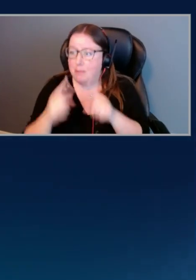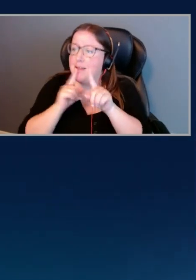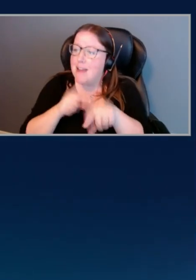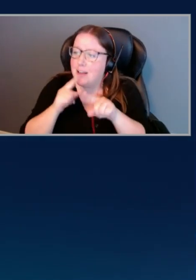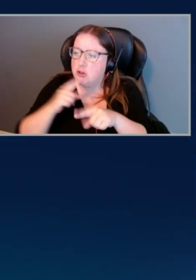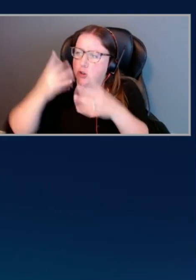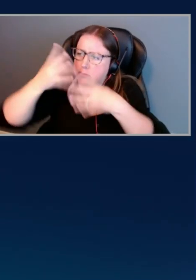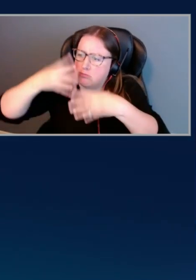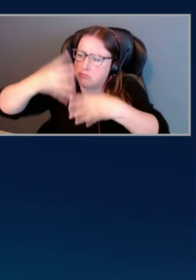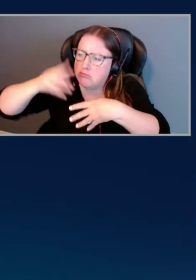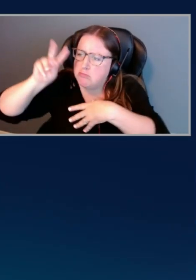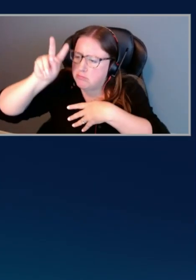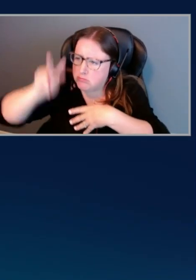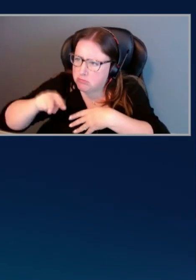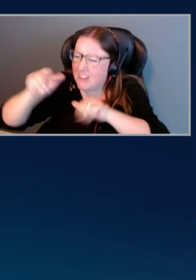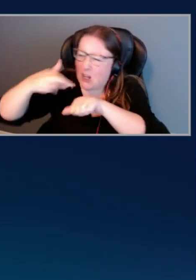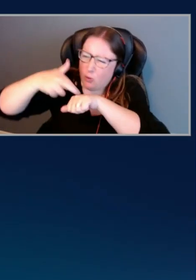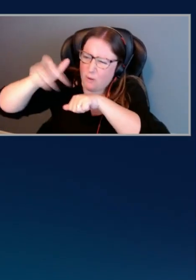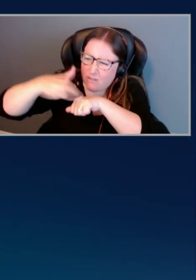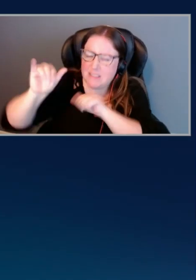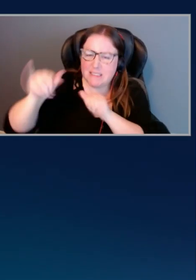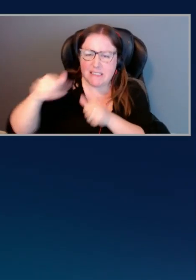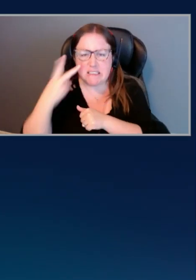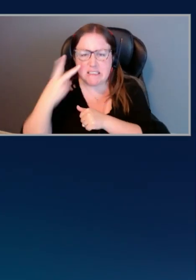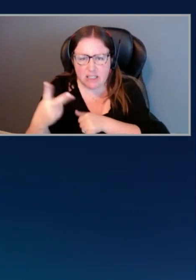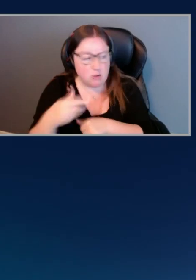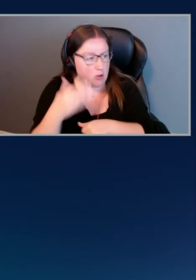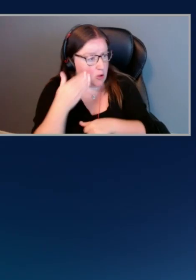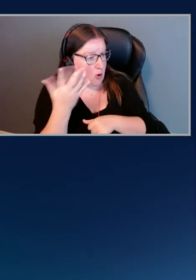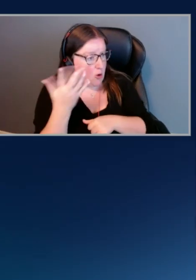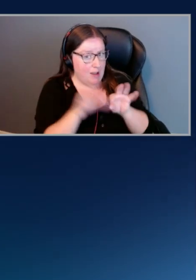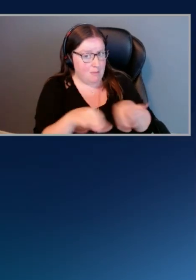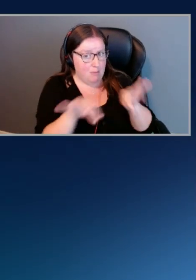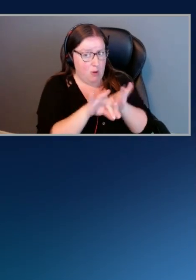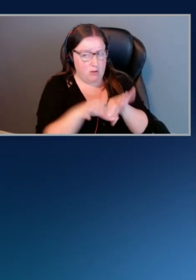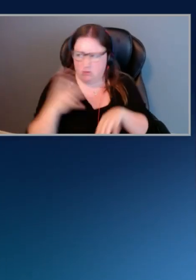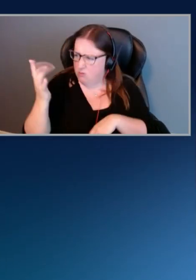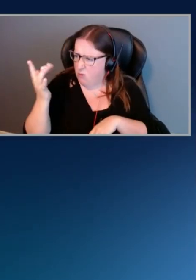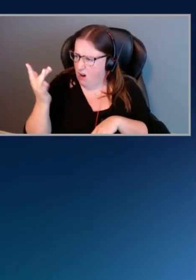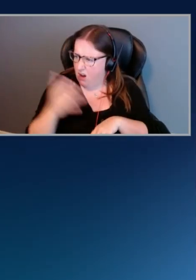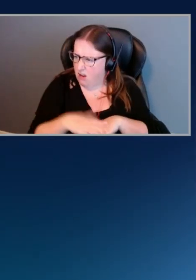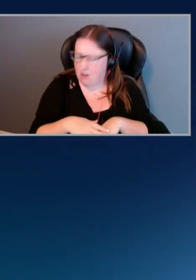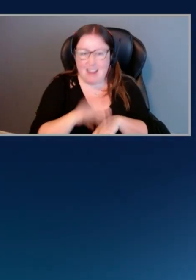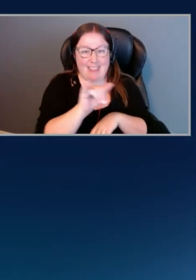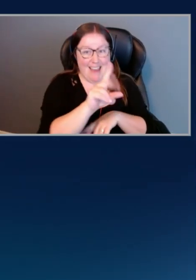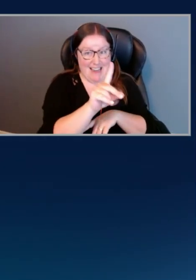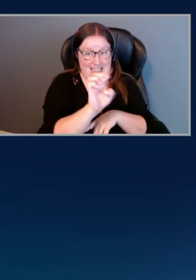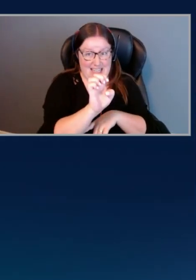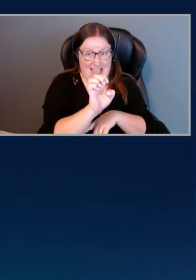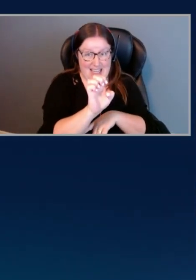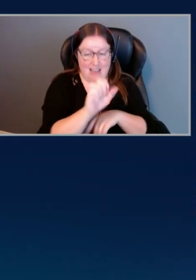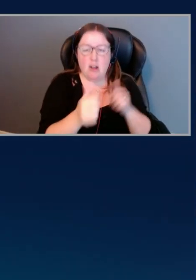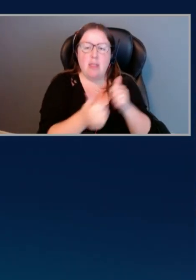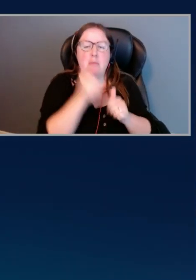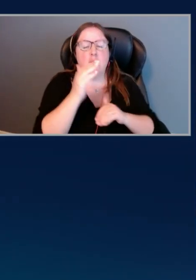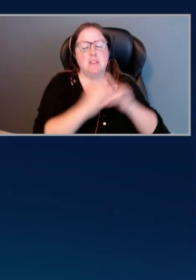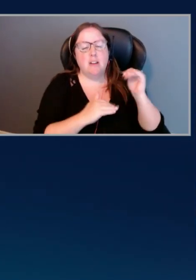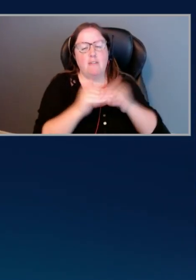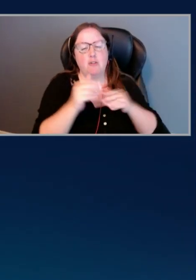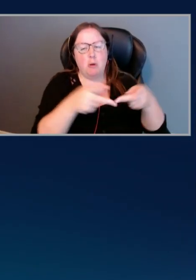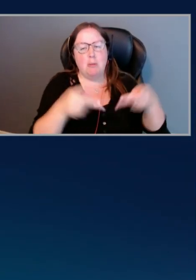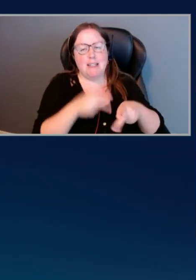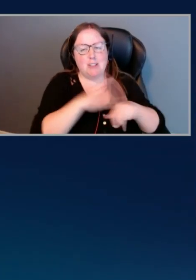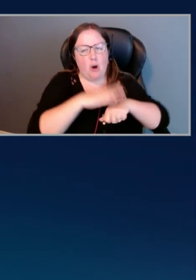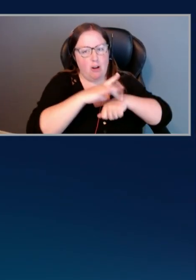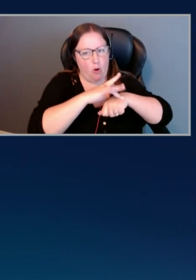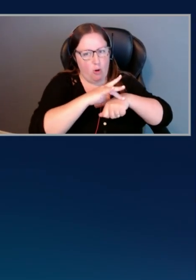look at the previous ones, reference them. Yeah. Yeah. You know why that's important? Why? Because the IDE is the most comfortable place on earth. It